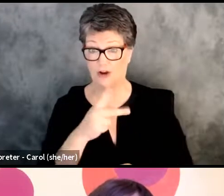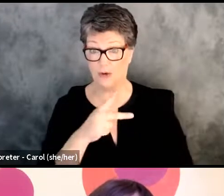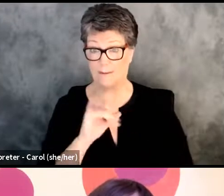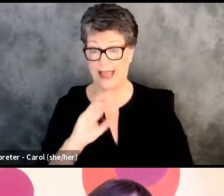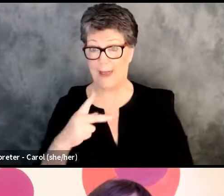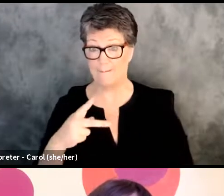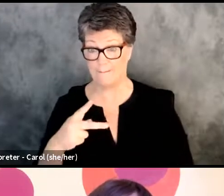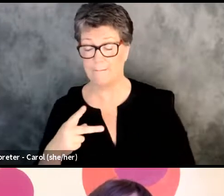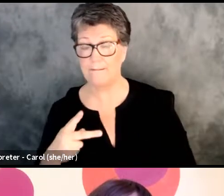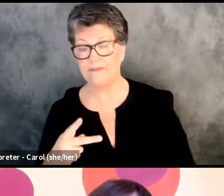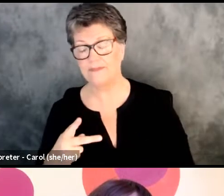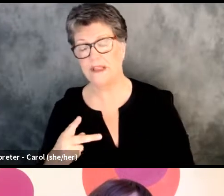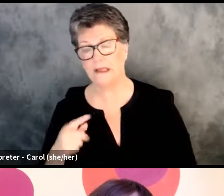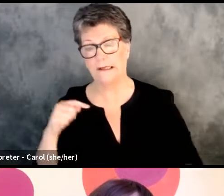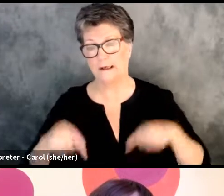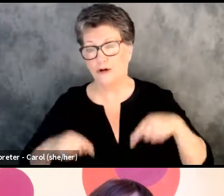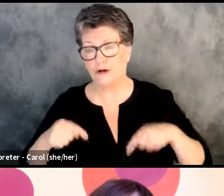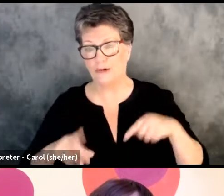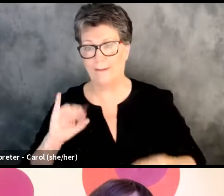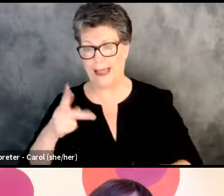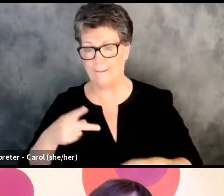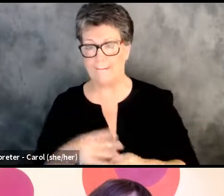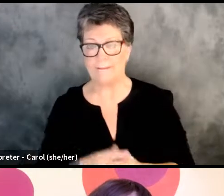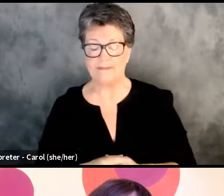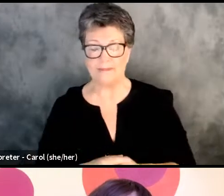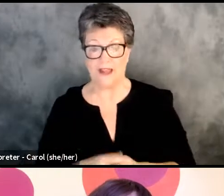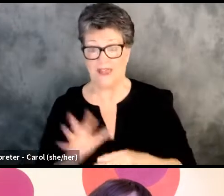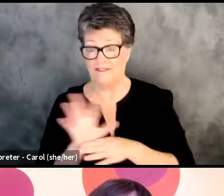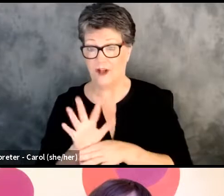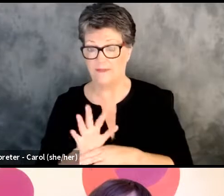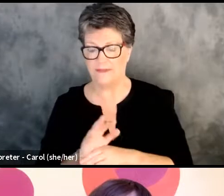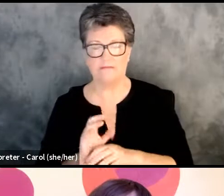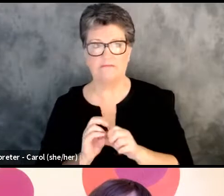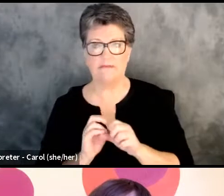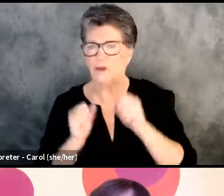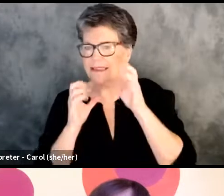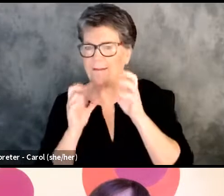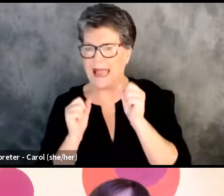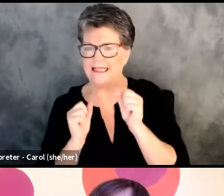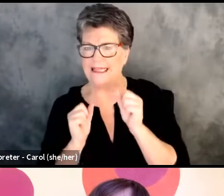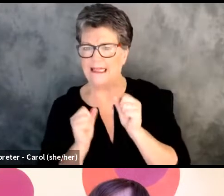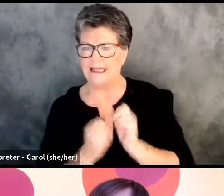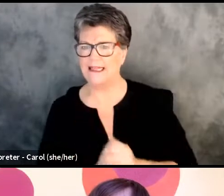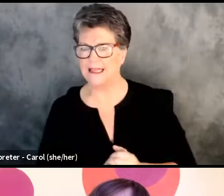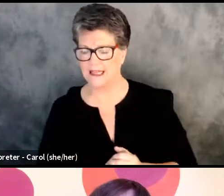film? It was amazing.